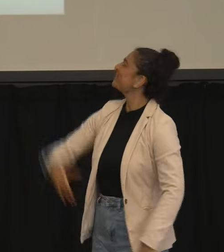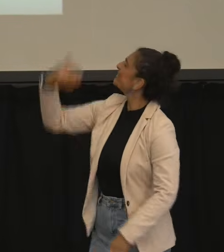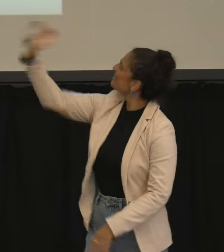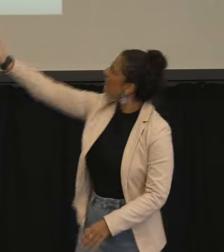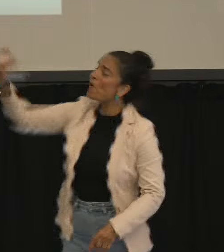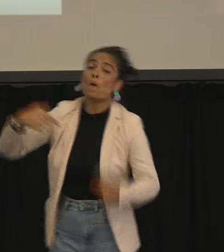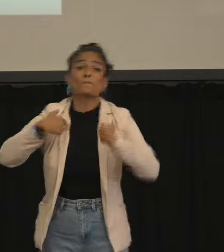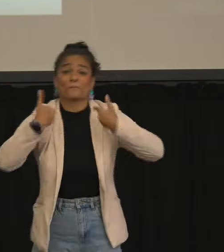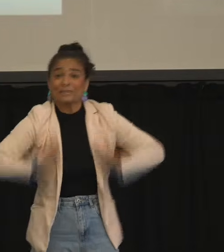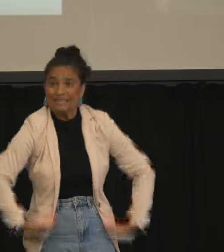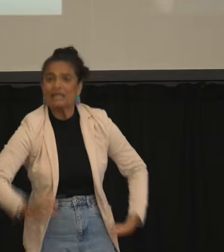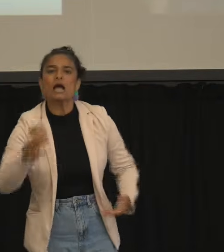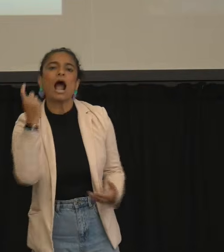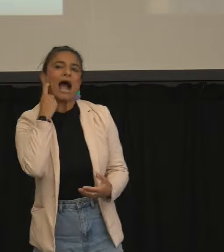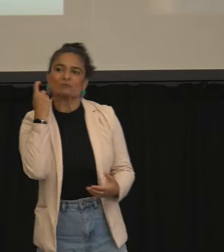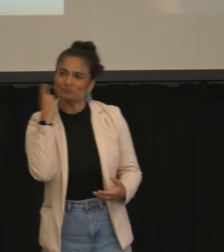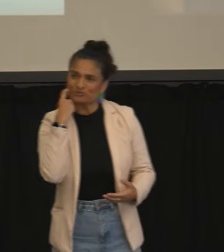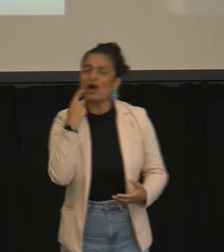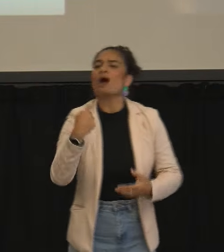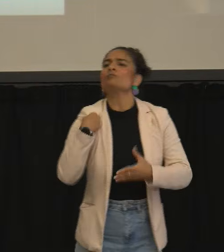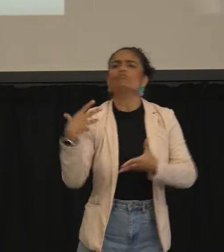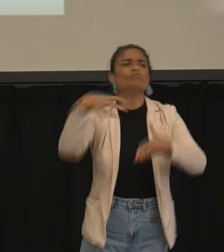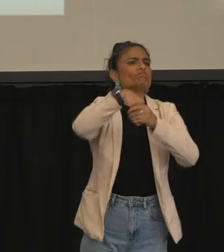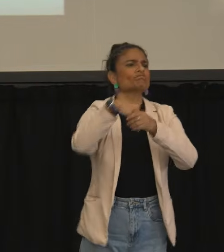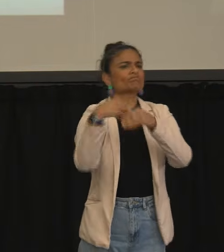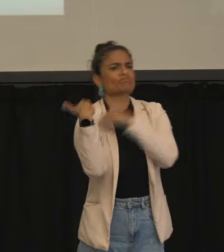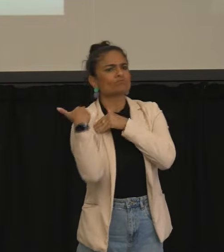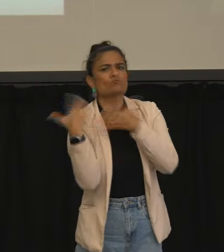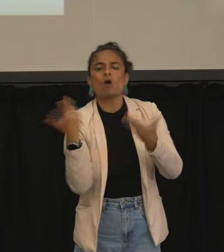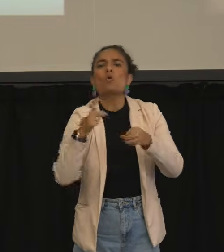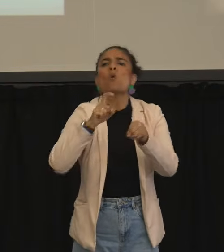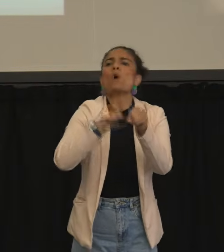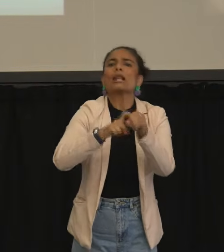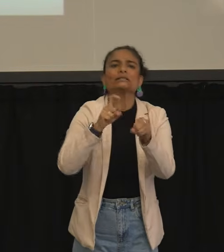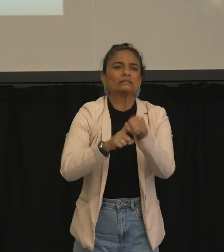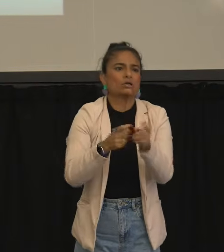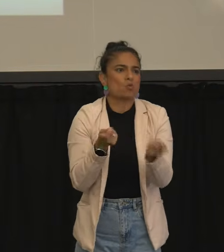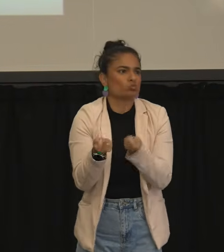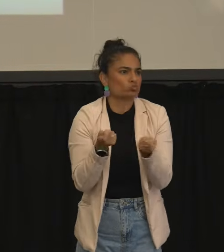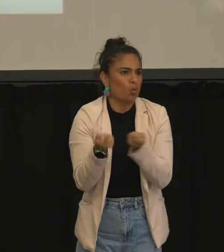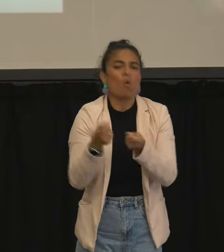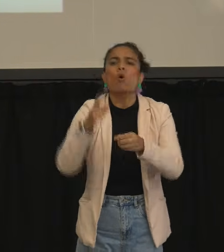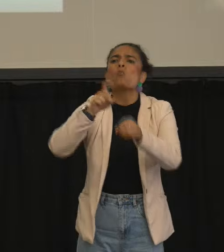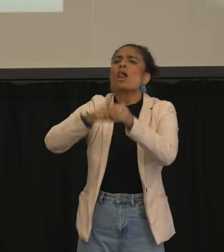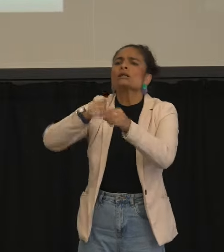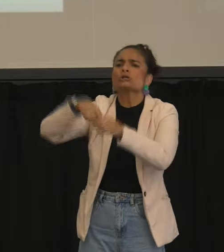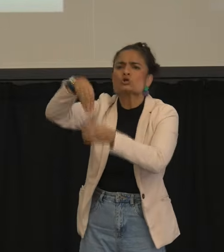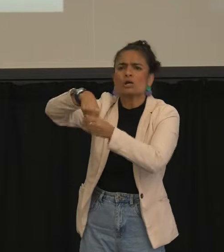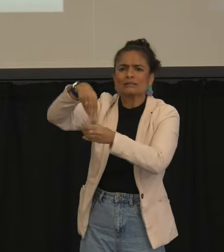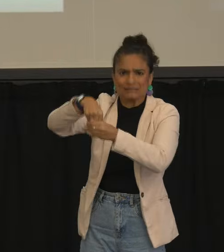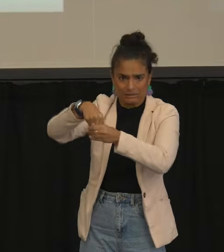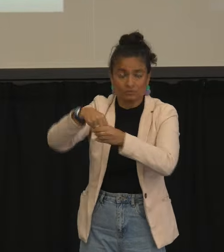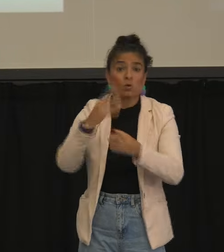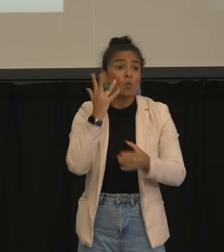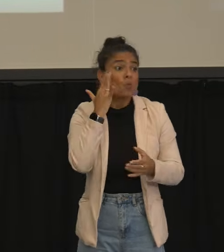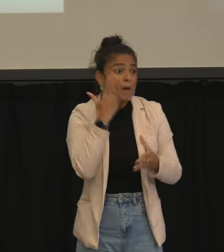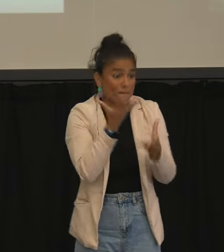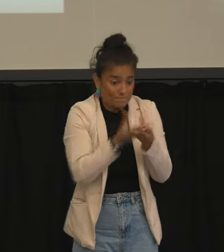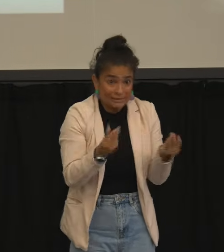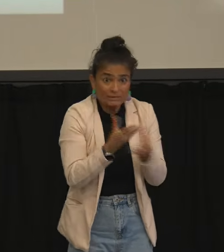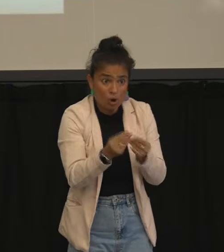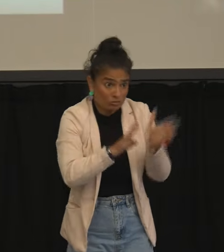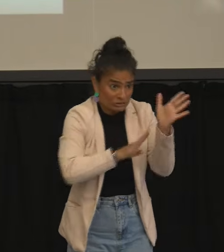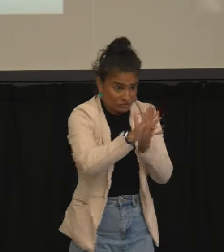team. It's myself, Aisha. My responsibility is to check content and